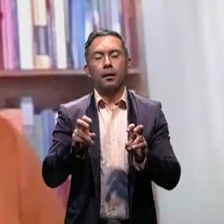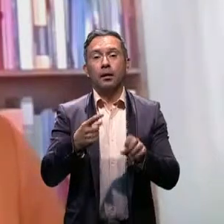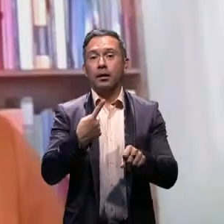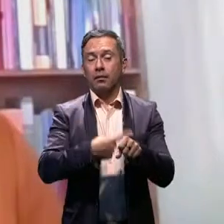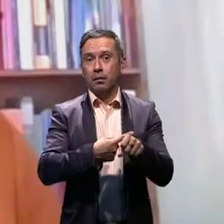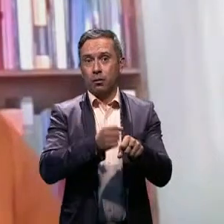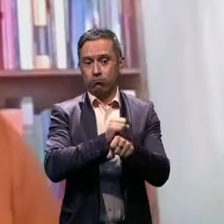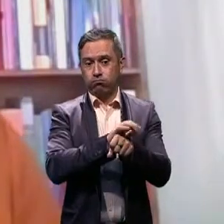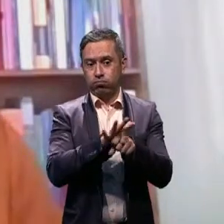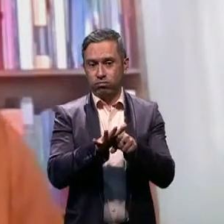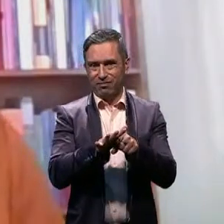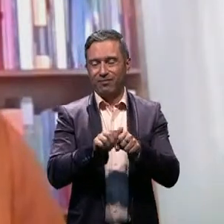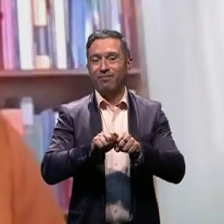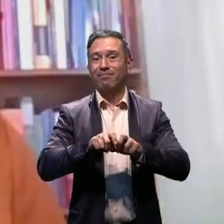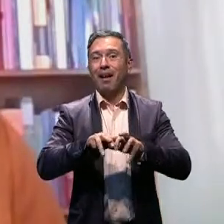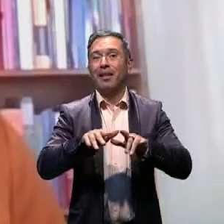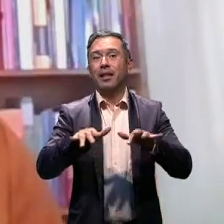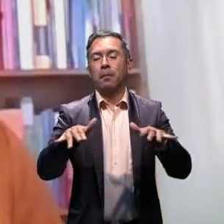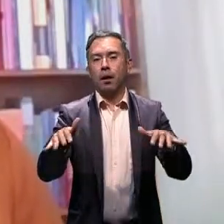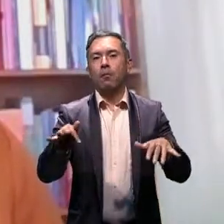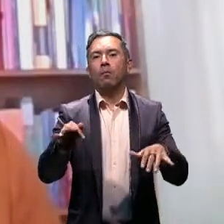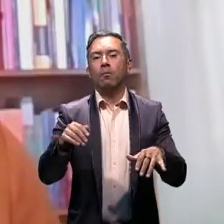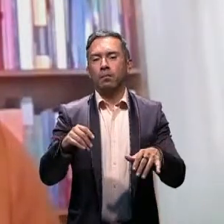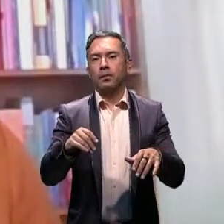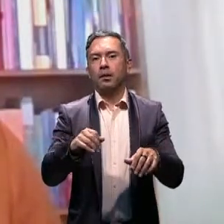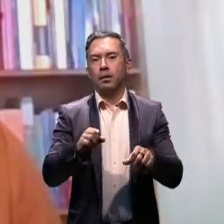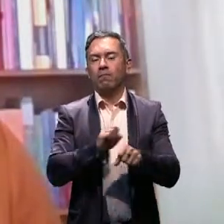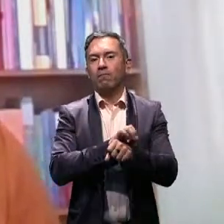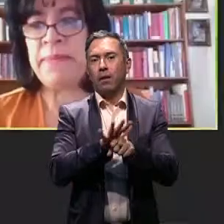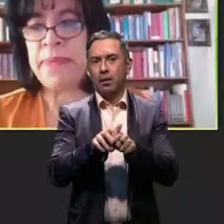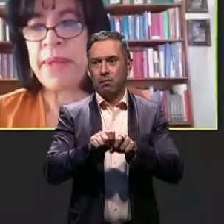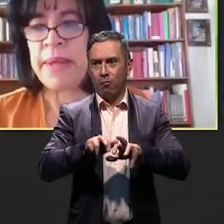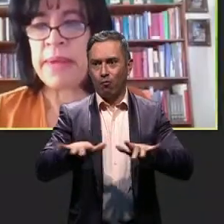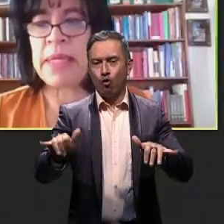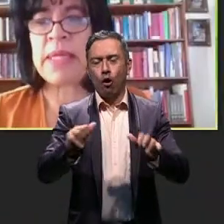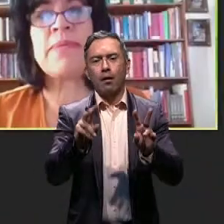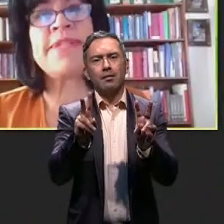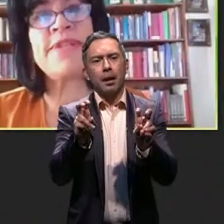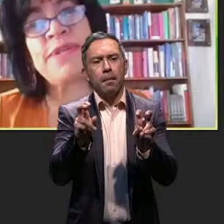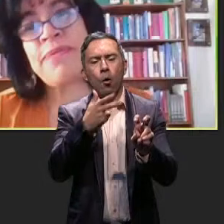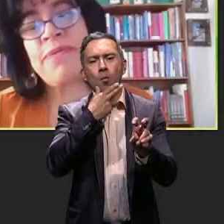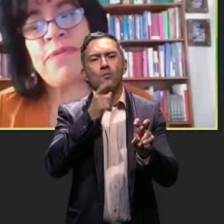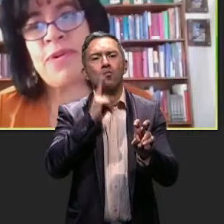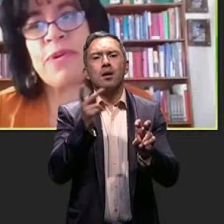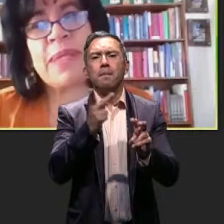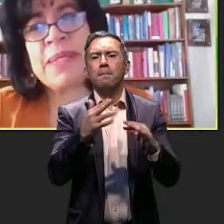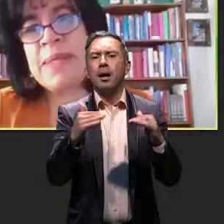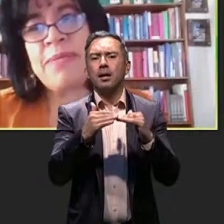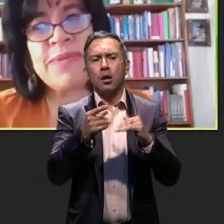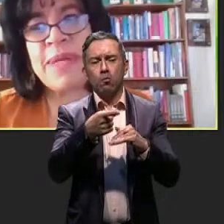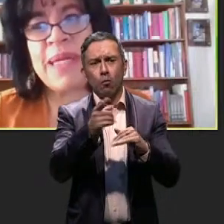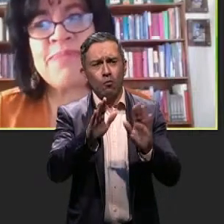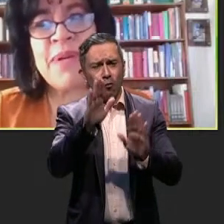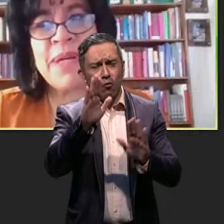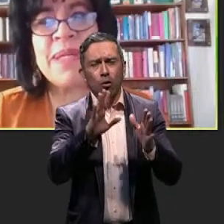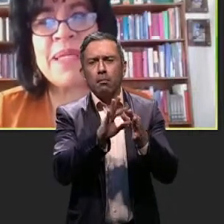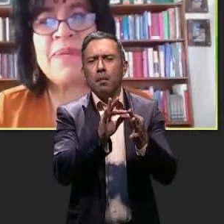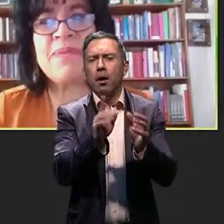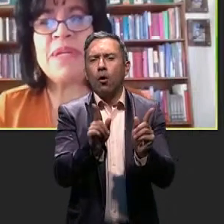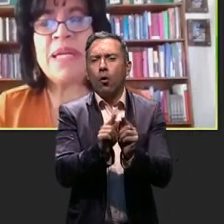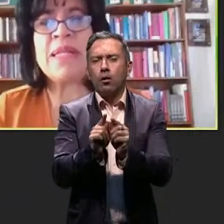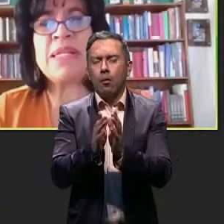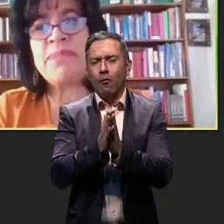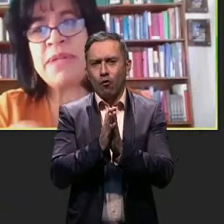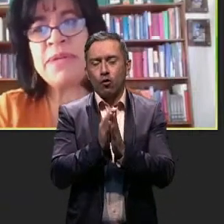the effects of the pandemic in order to continue progressing in parity matters?